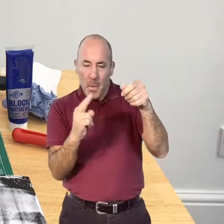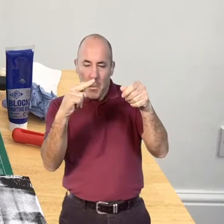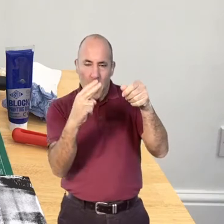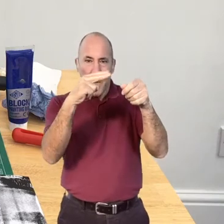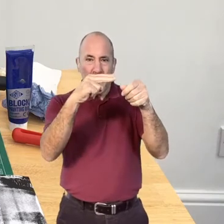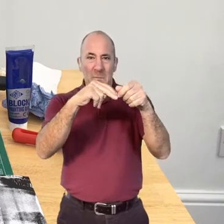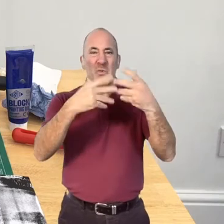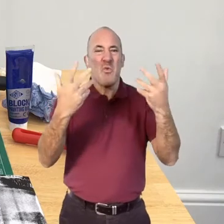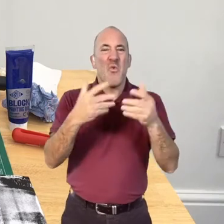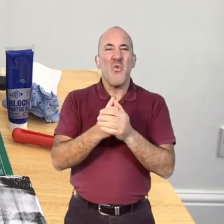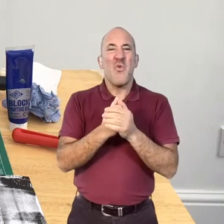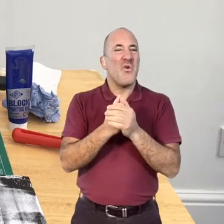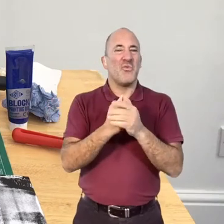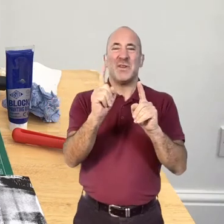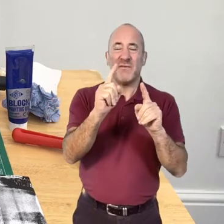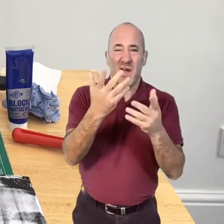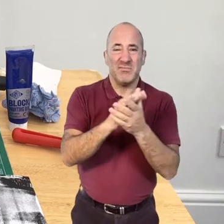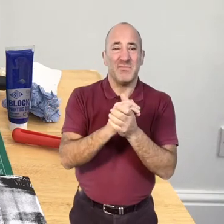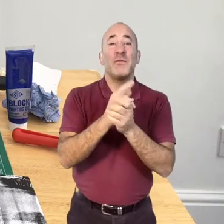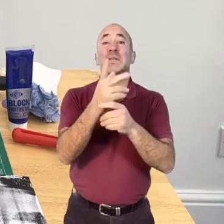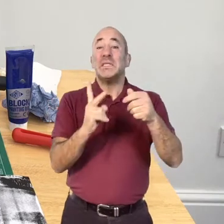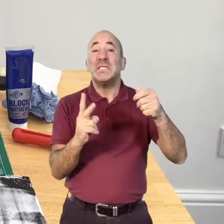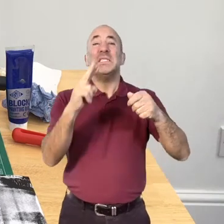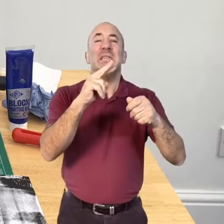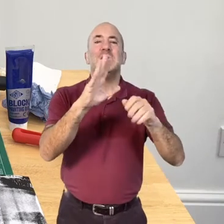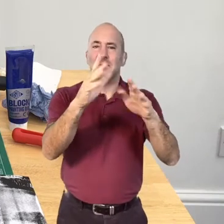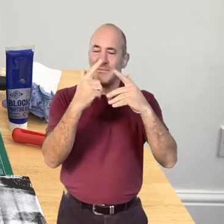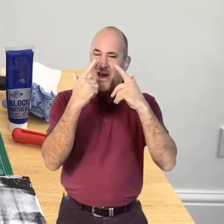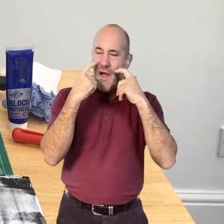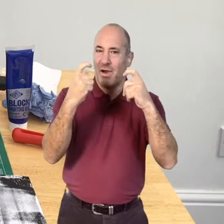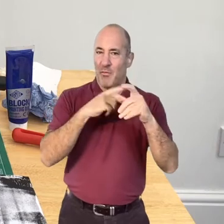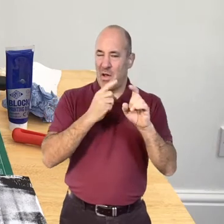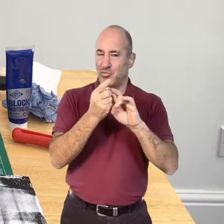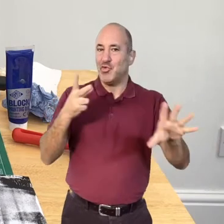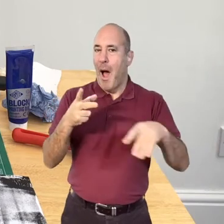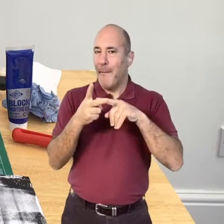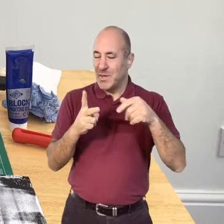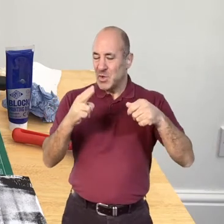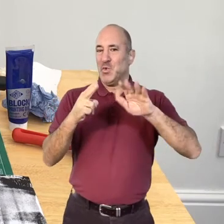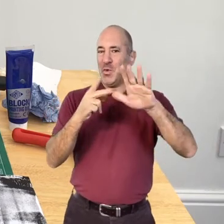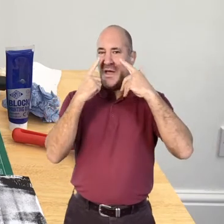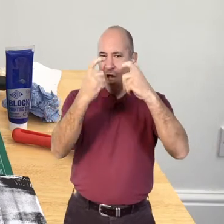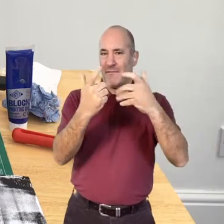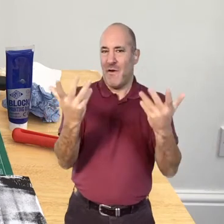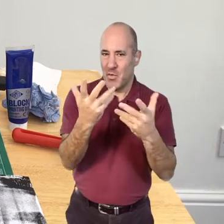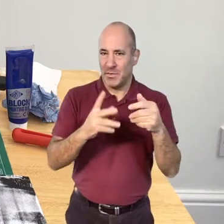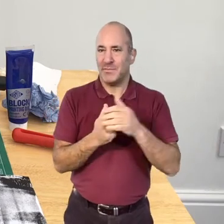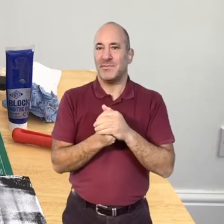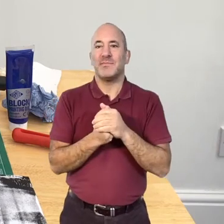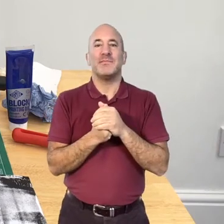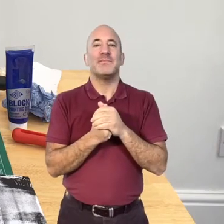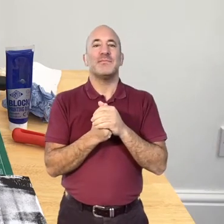if you want really precise shapes. If you're using scissors, just obviously be careful